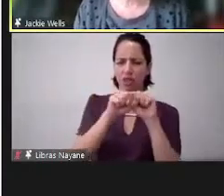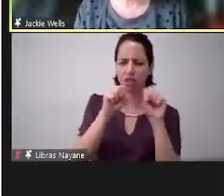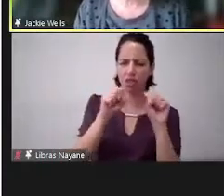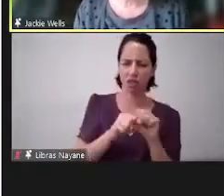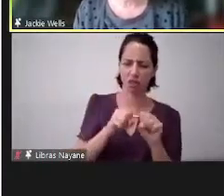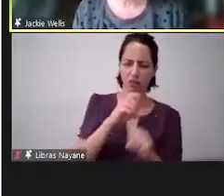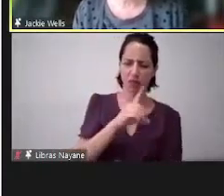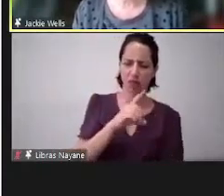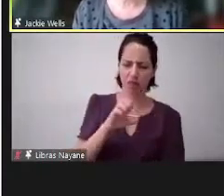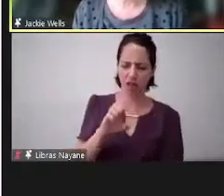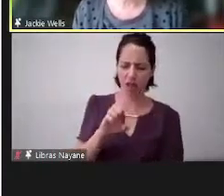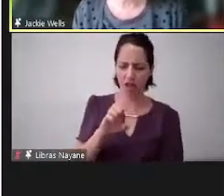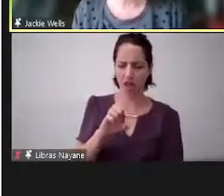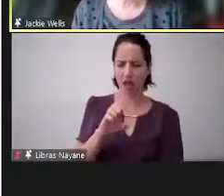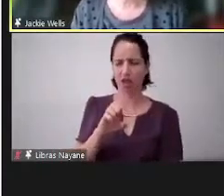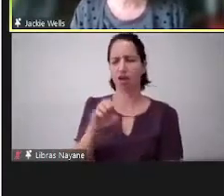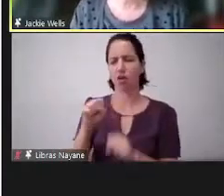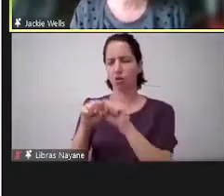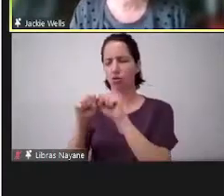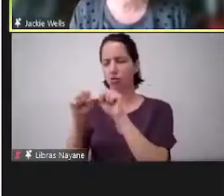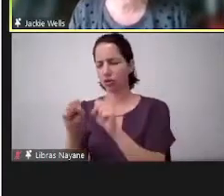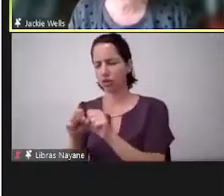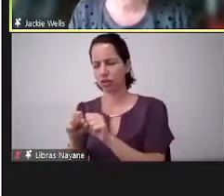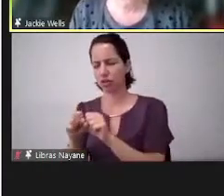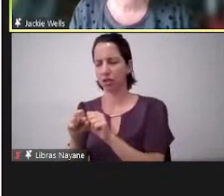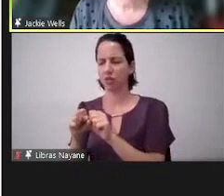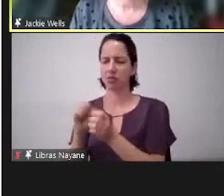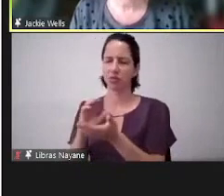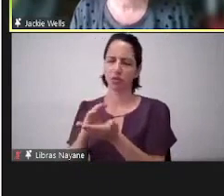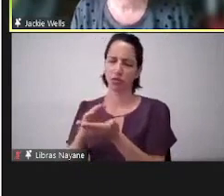to defined benefit and defined contribution,